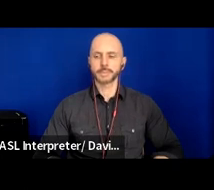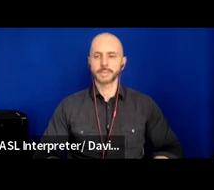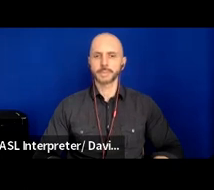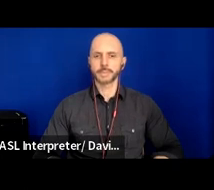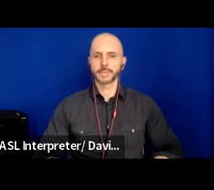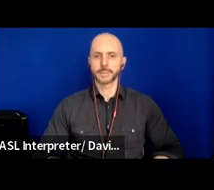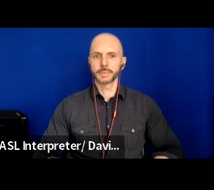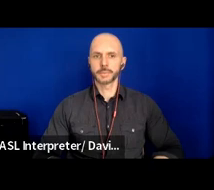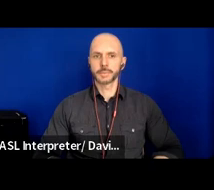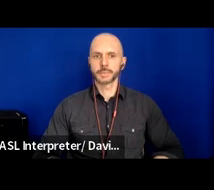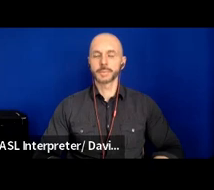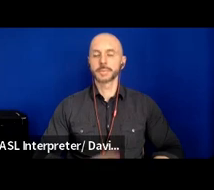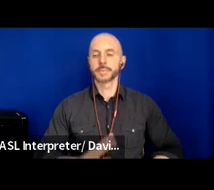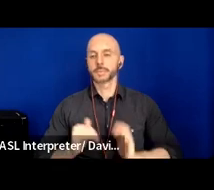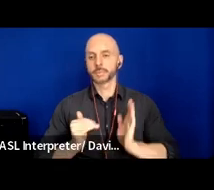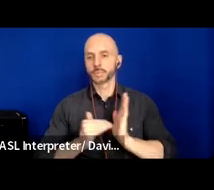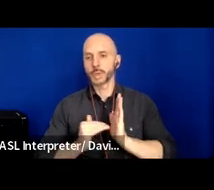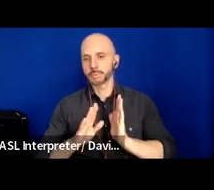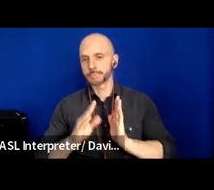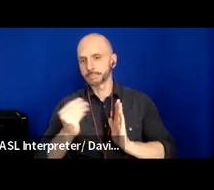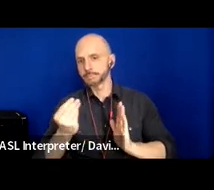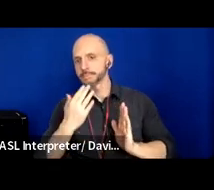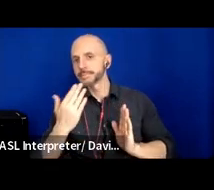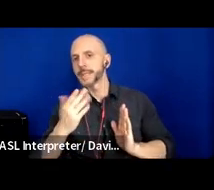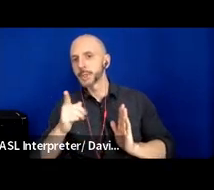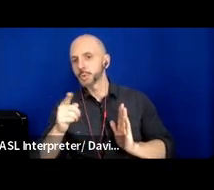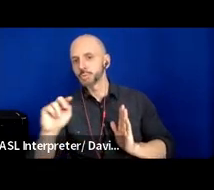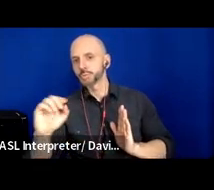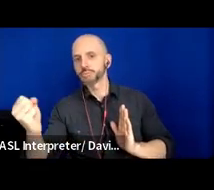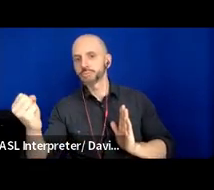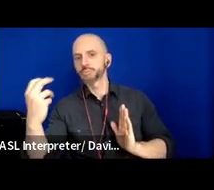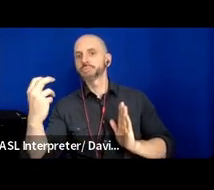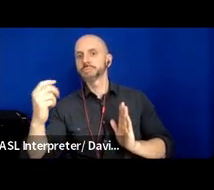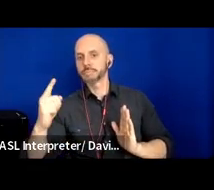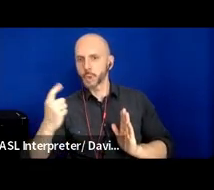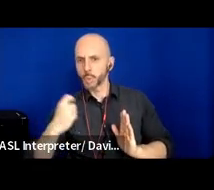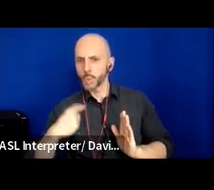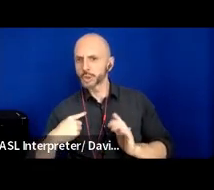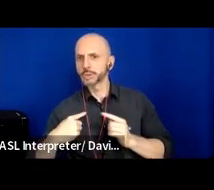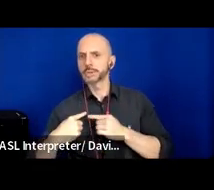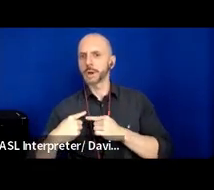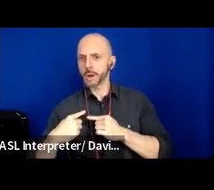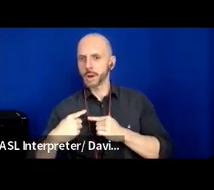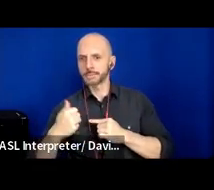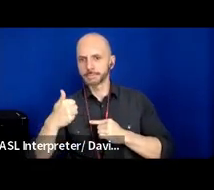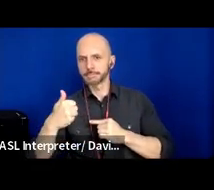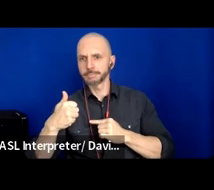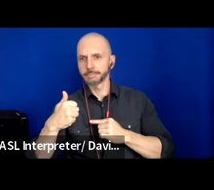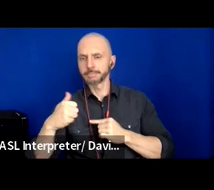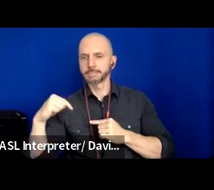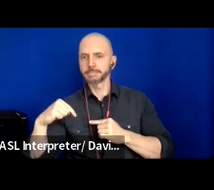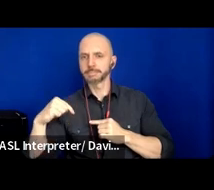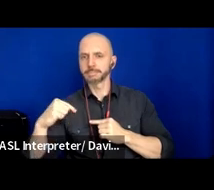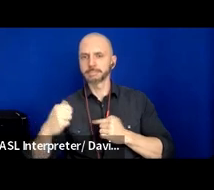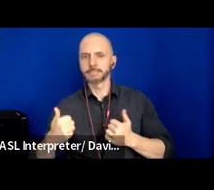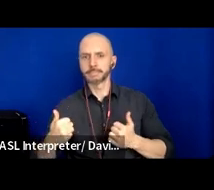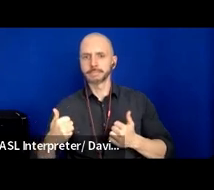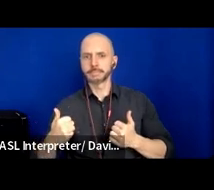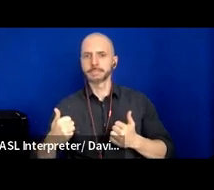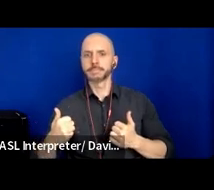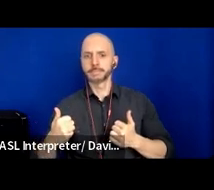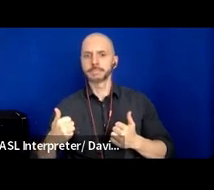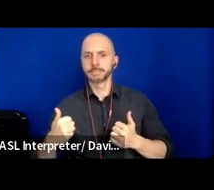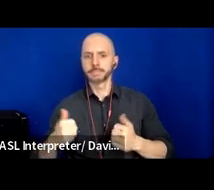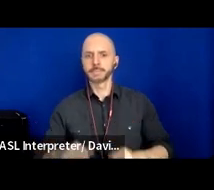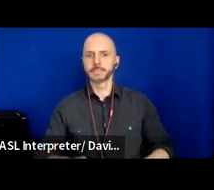And thank you for the question, Joseph. It's always good to hear where people are sitting in terms of, you know, because that's the point of the, I mean, this is also communication. You know, you're sitting